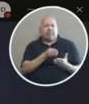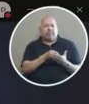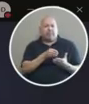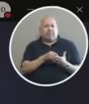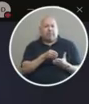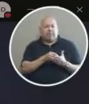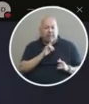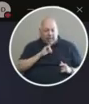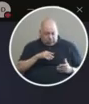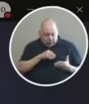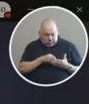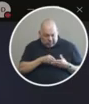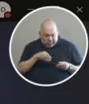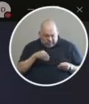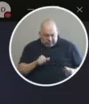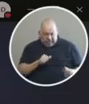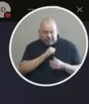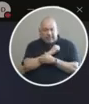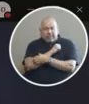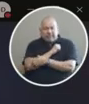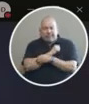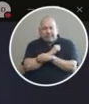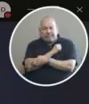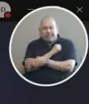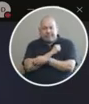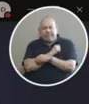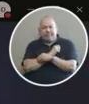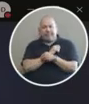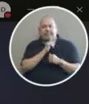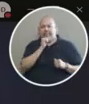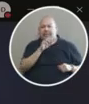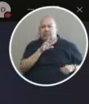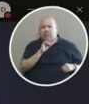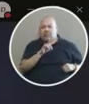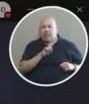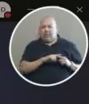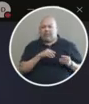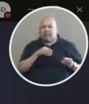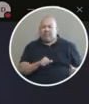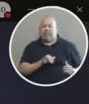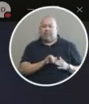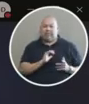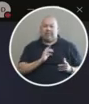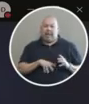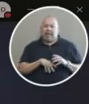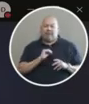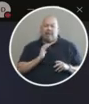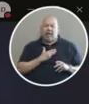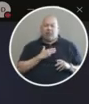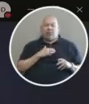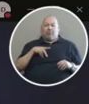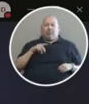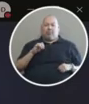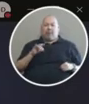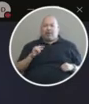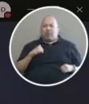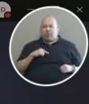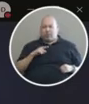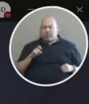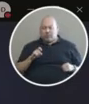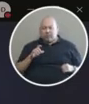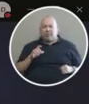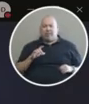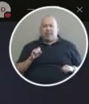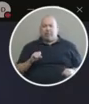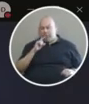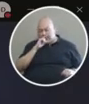the actual money spent, isn't a rate. It's money that's out of our pockets. And we should